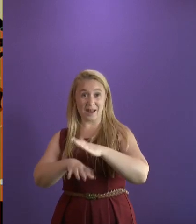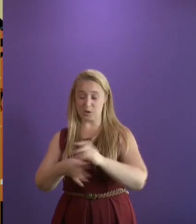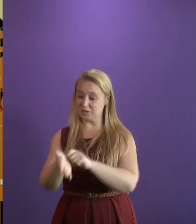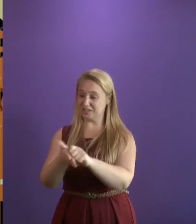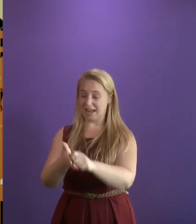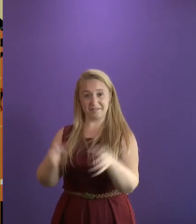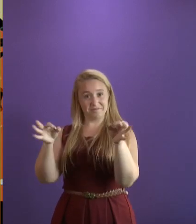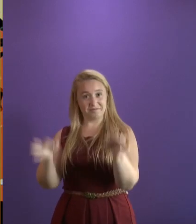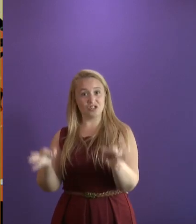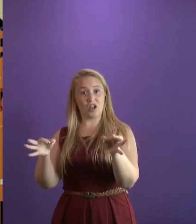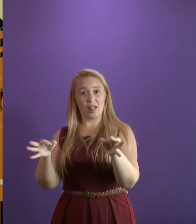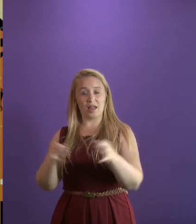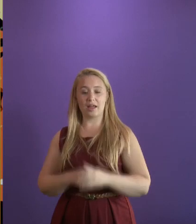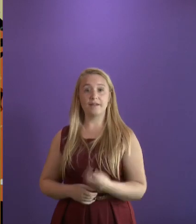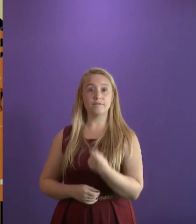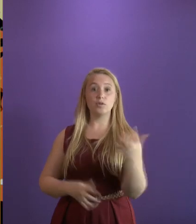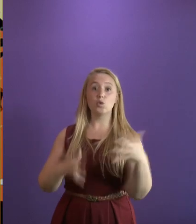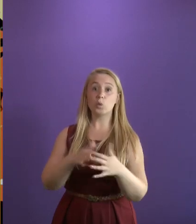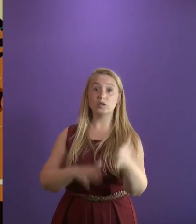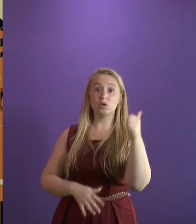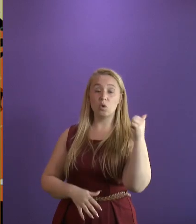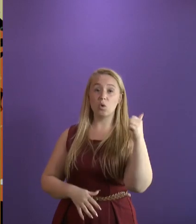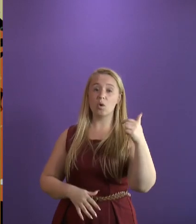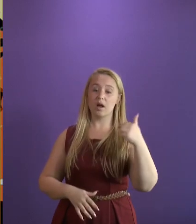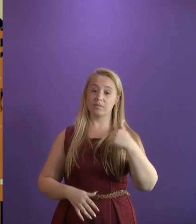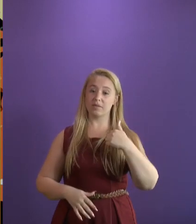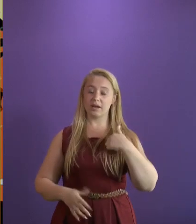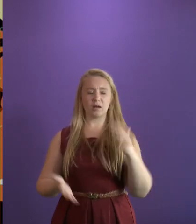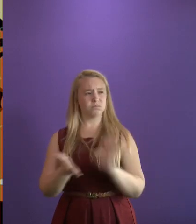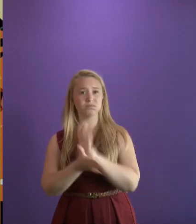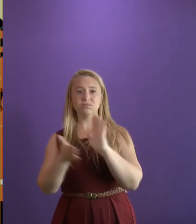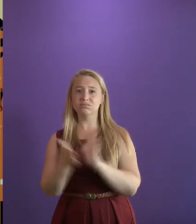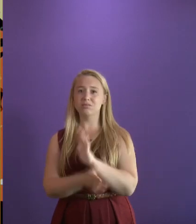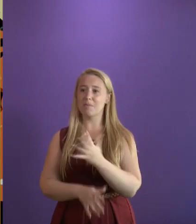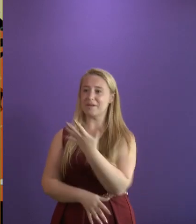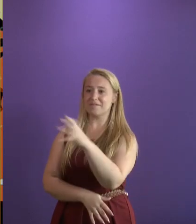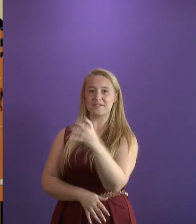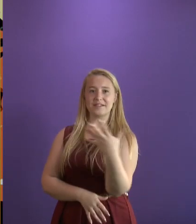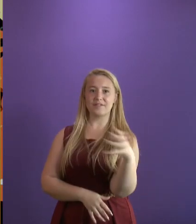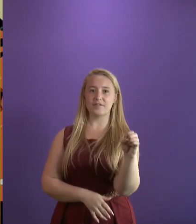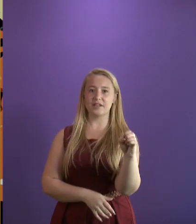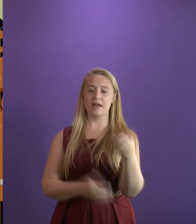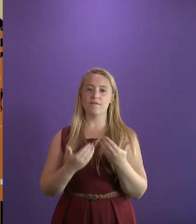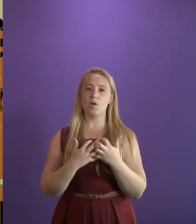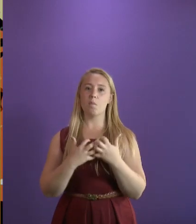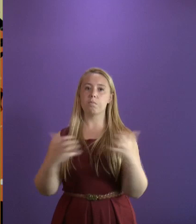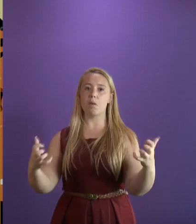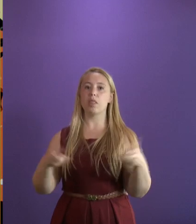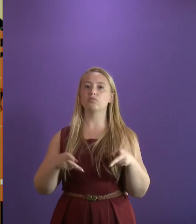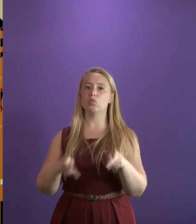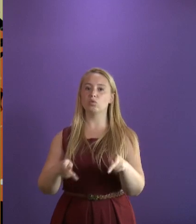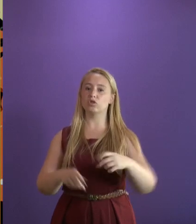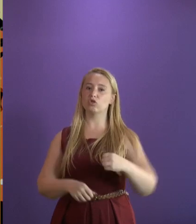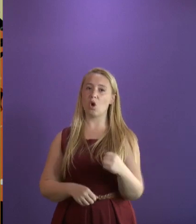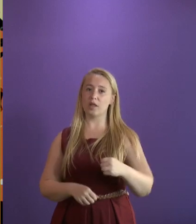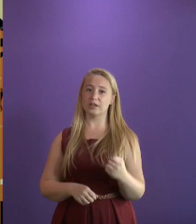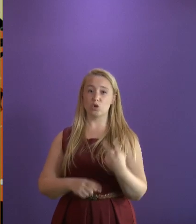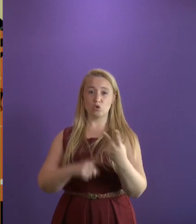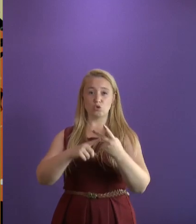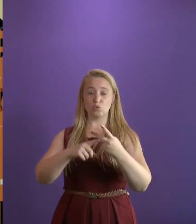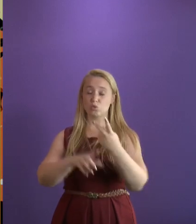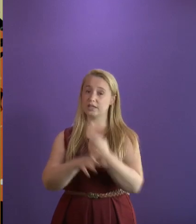in Government just a few weeks ago, I got to commend the fact that we have reached 50-50 in our public boards in Scotland 2 years ahead of